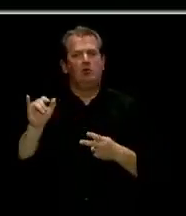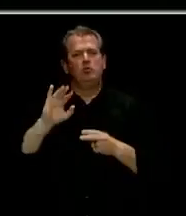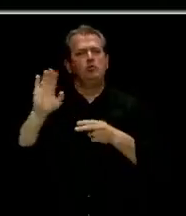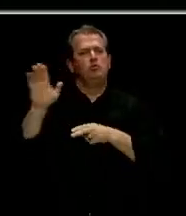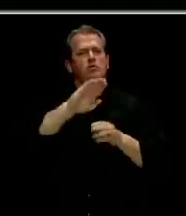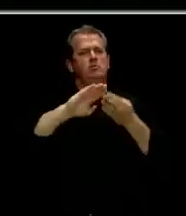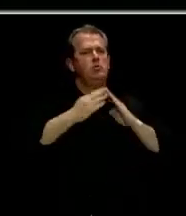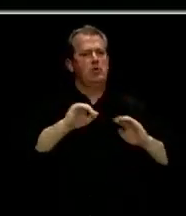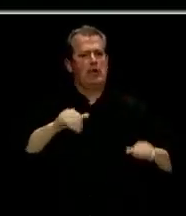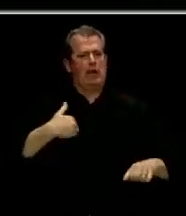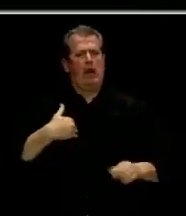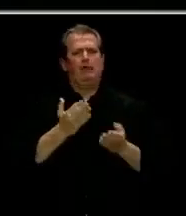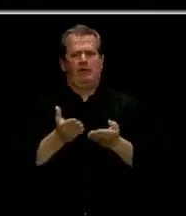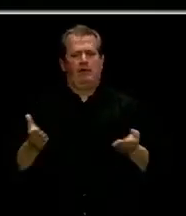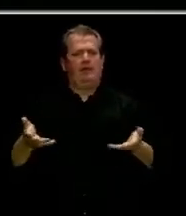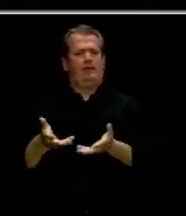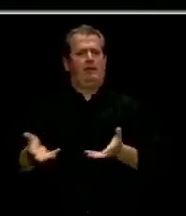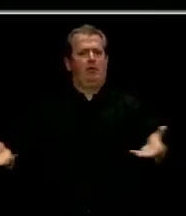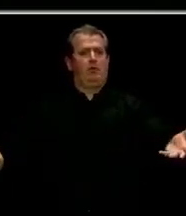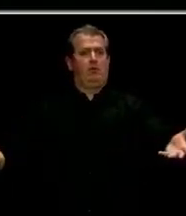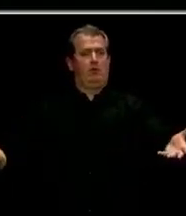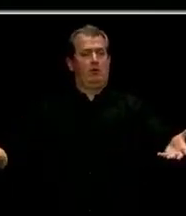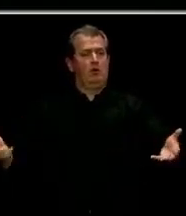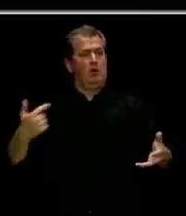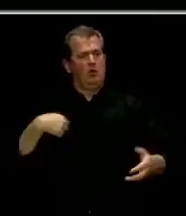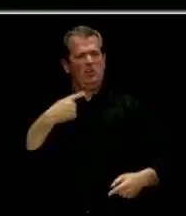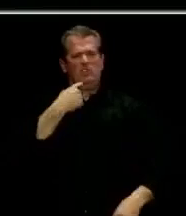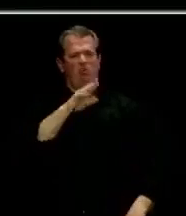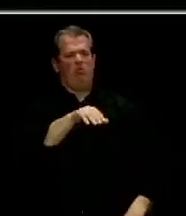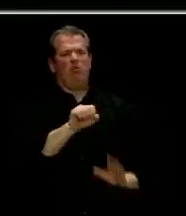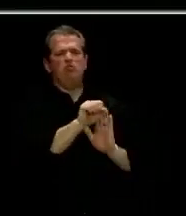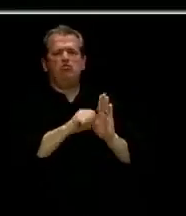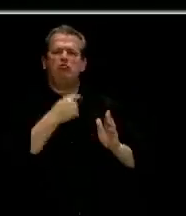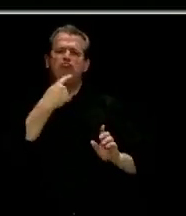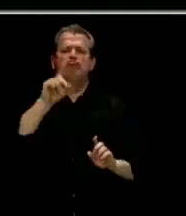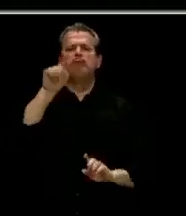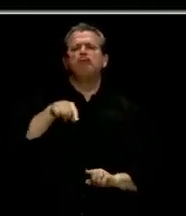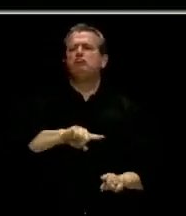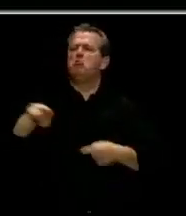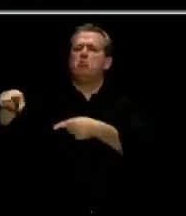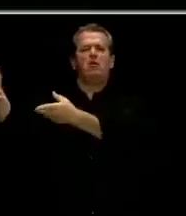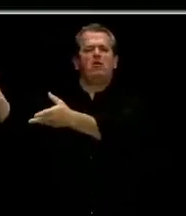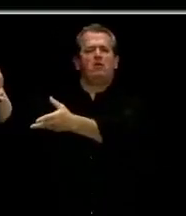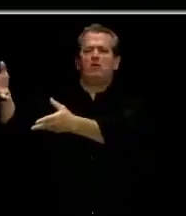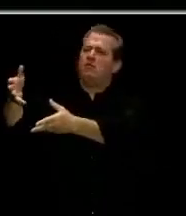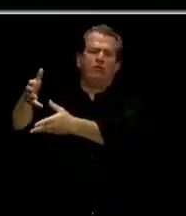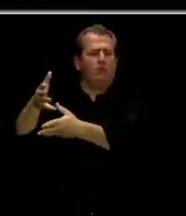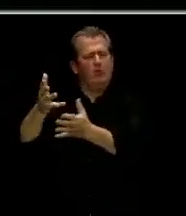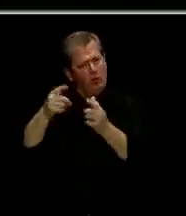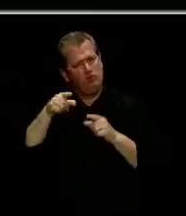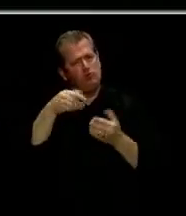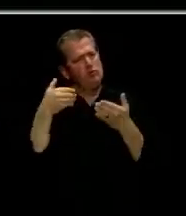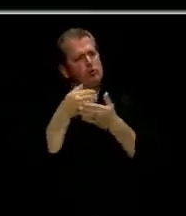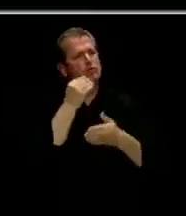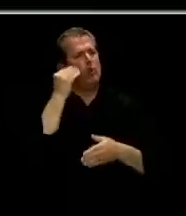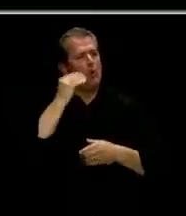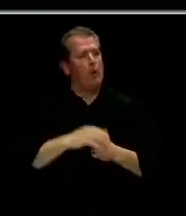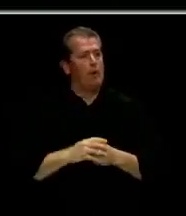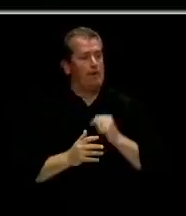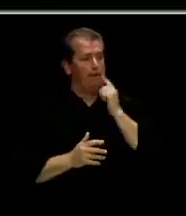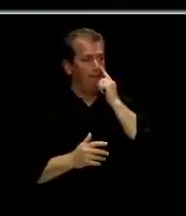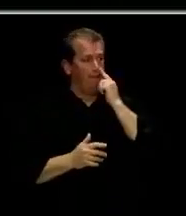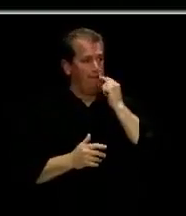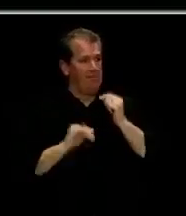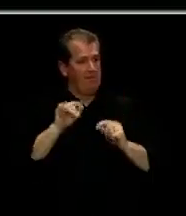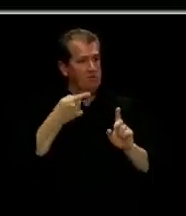live, rather than the state saying you must be in this facility or that facility. And with all that, I want to leave you with one